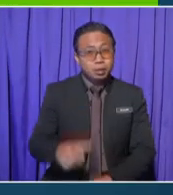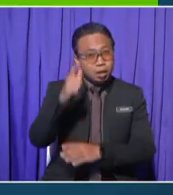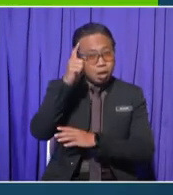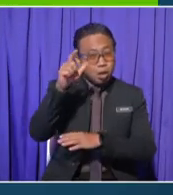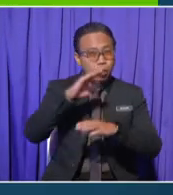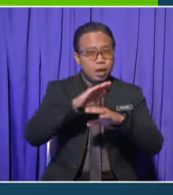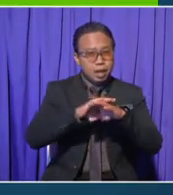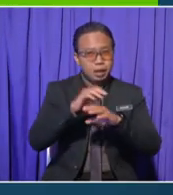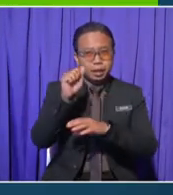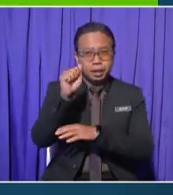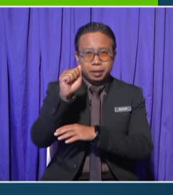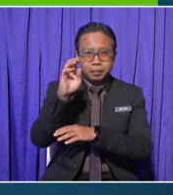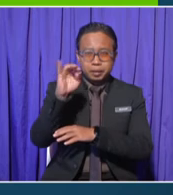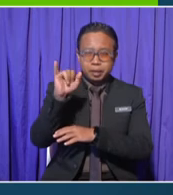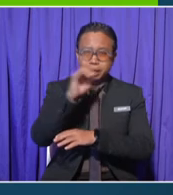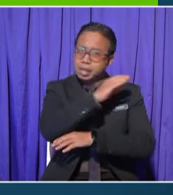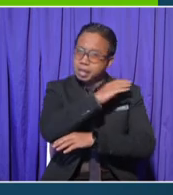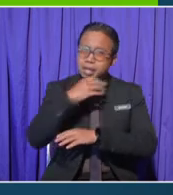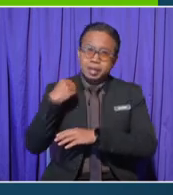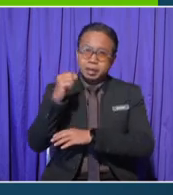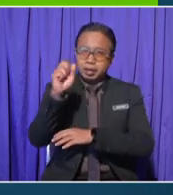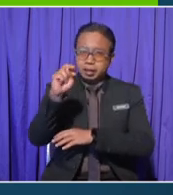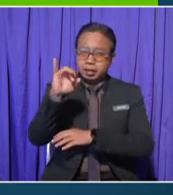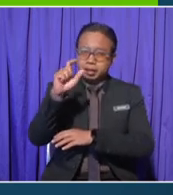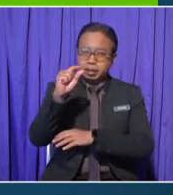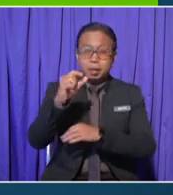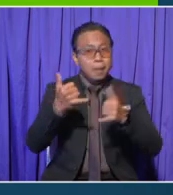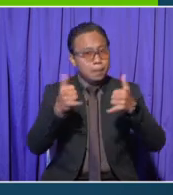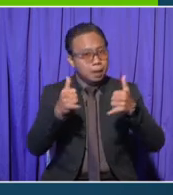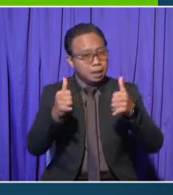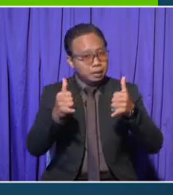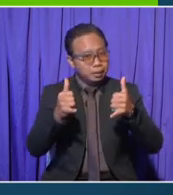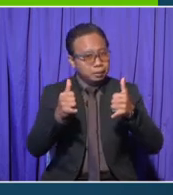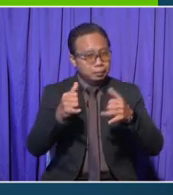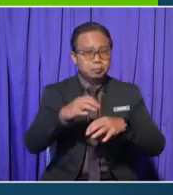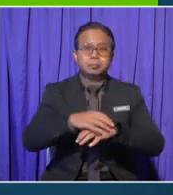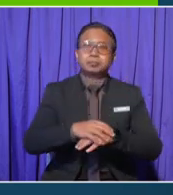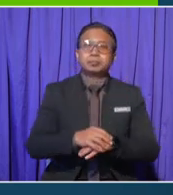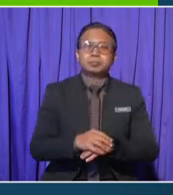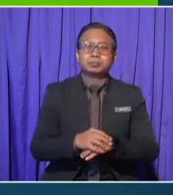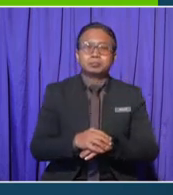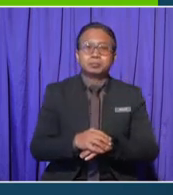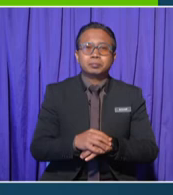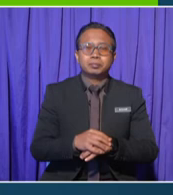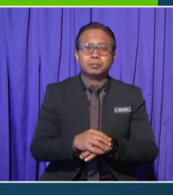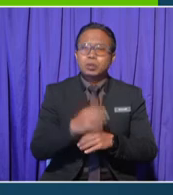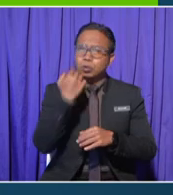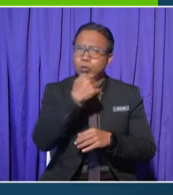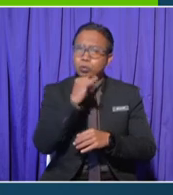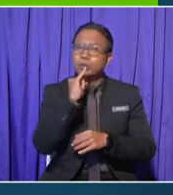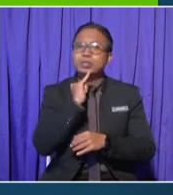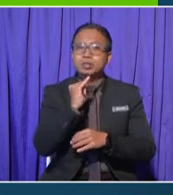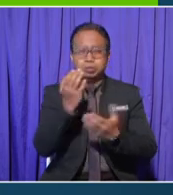Look at Aimi and Anik. They are playing seesaw together. Who is